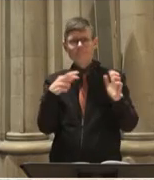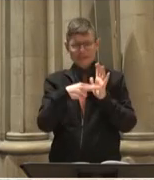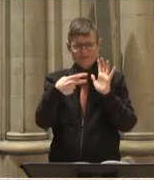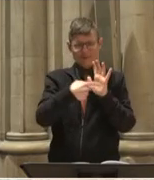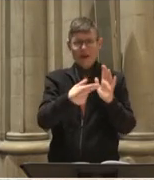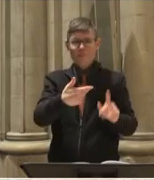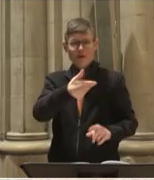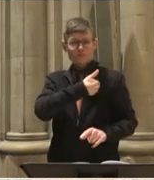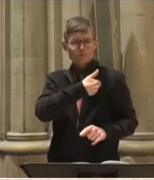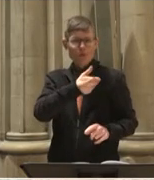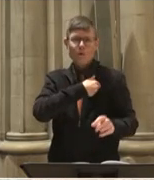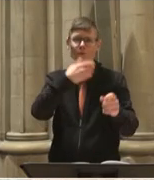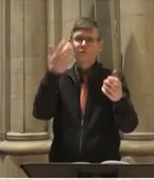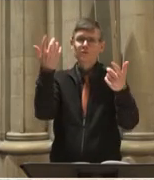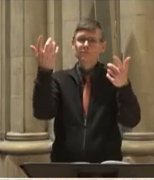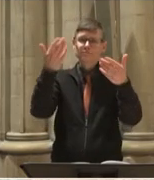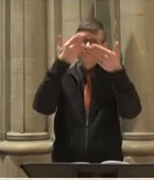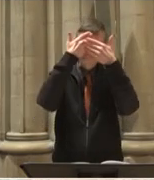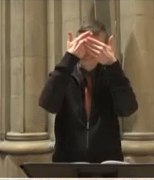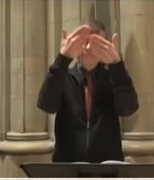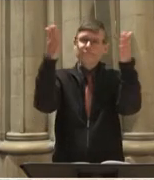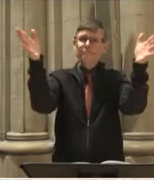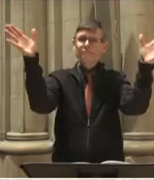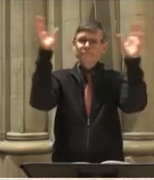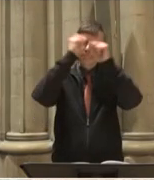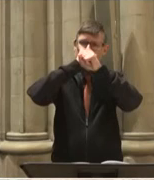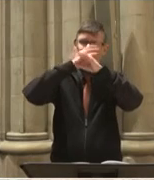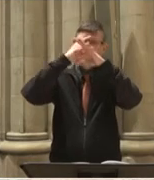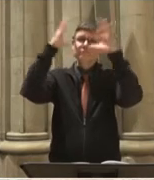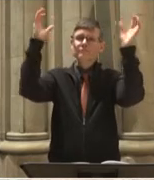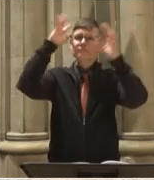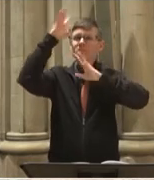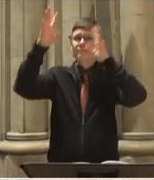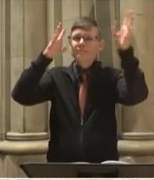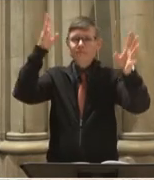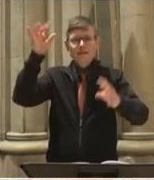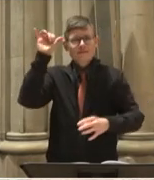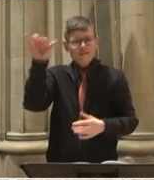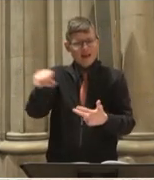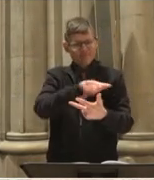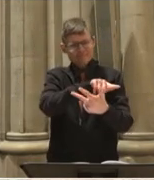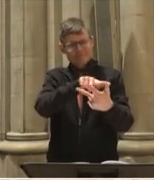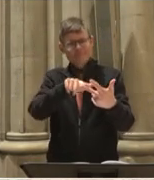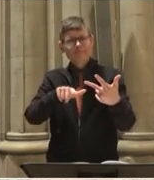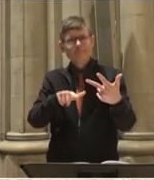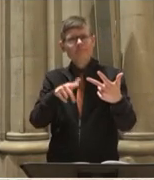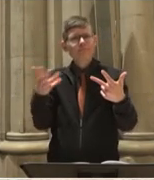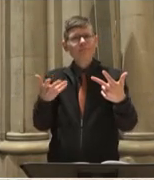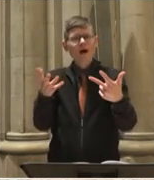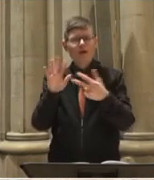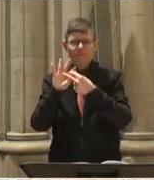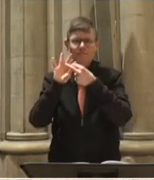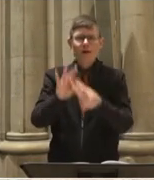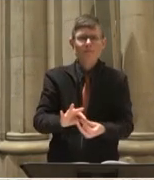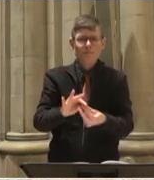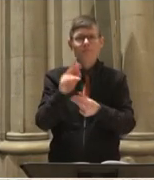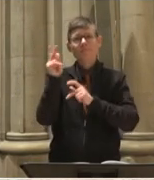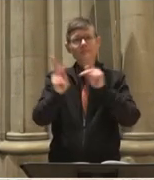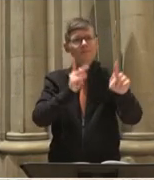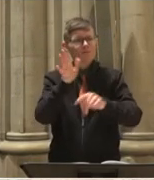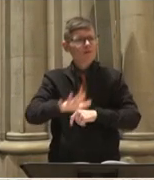and expanding our imaginations is all about. It is about being a people of